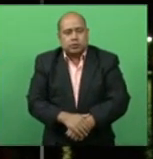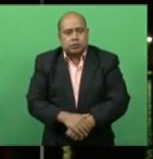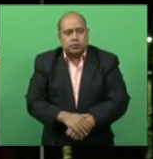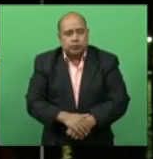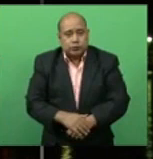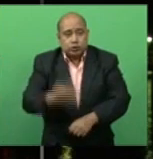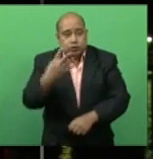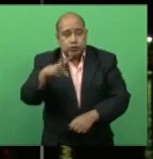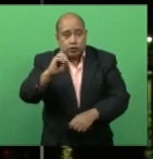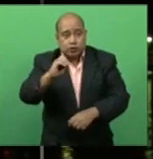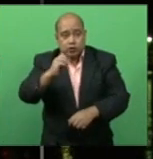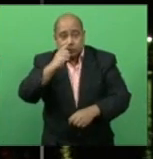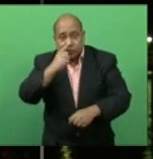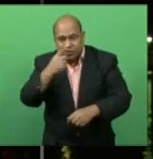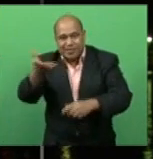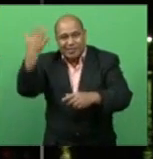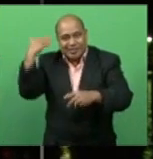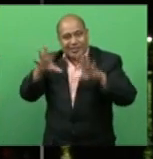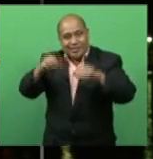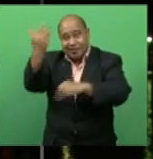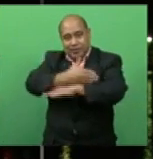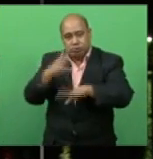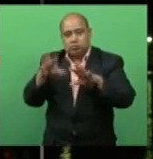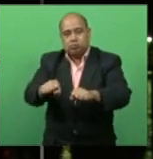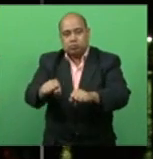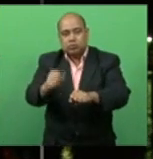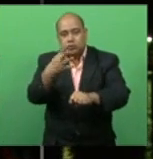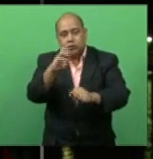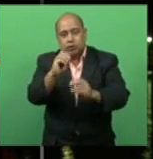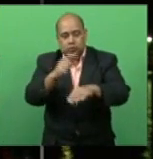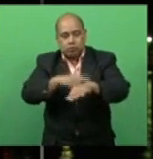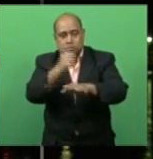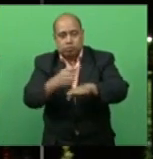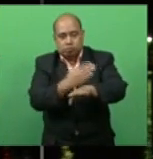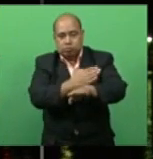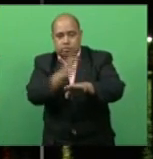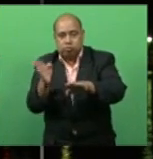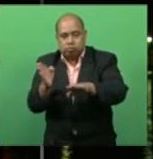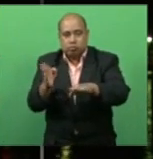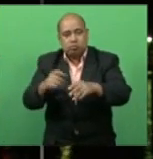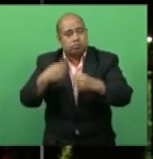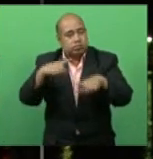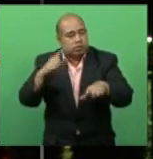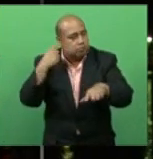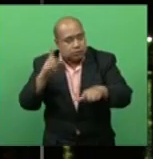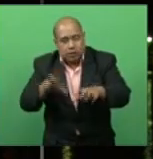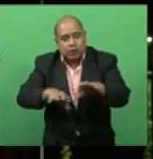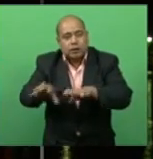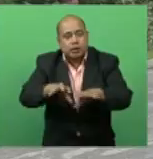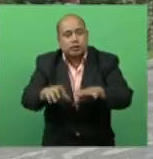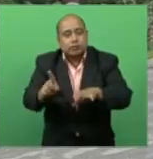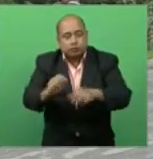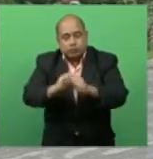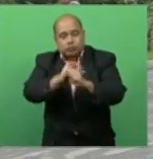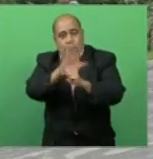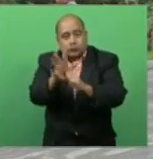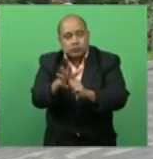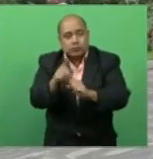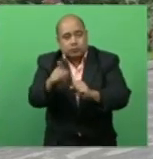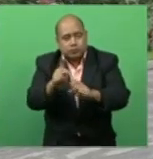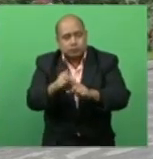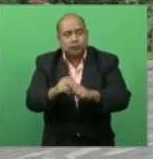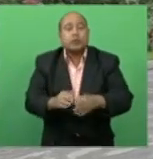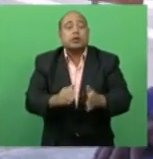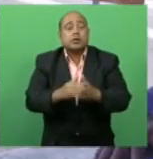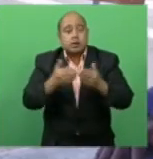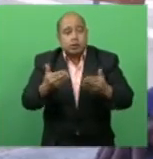in the last 24 hours for engaging in sports-related activities amid the COVID-19 restrictions. 39